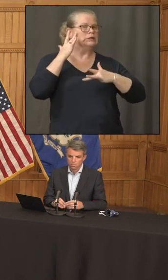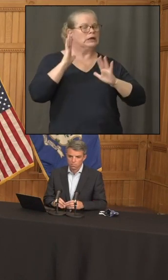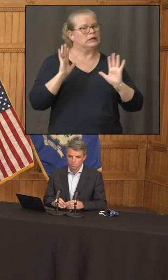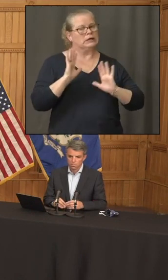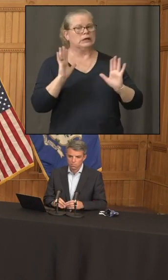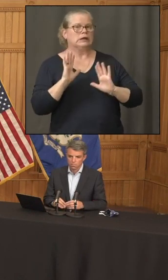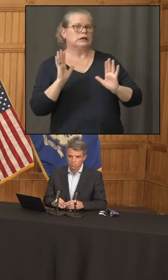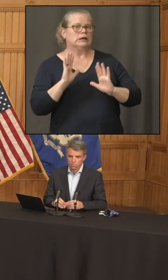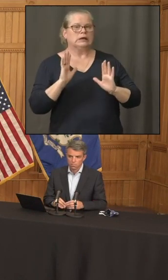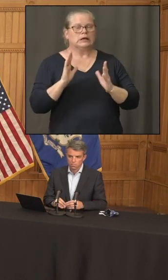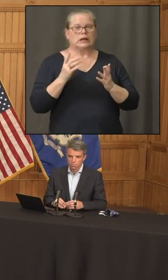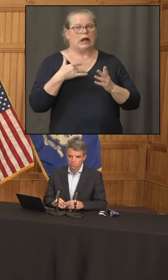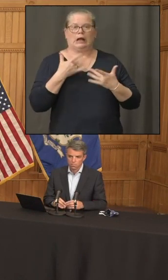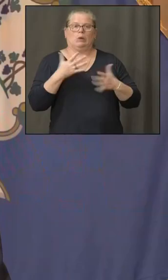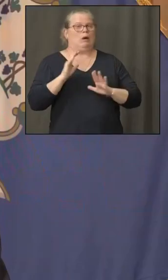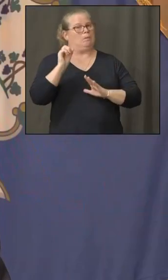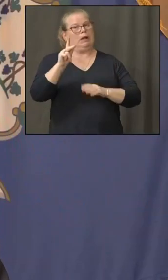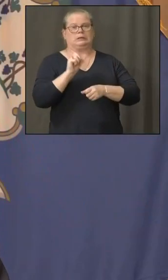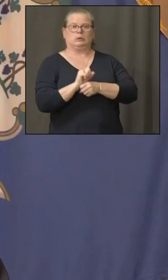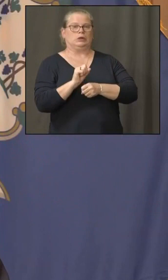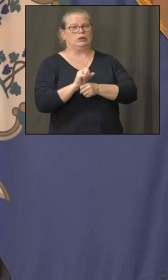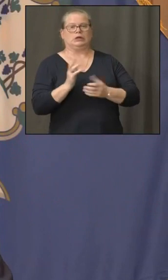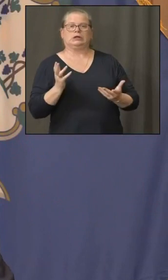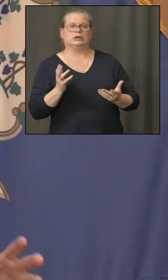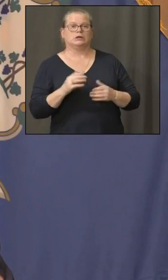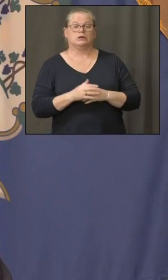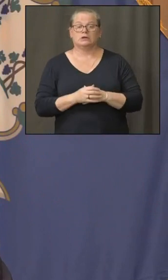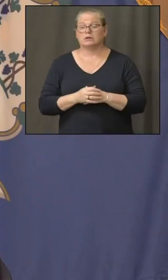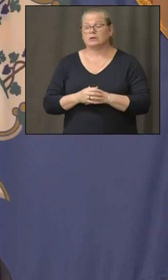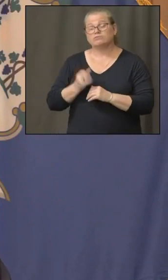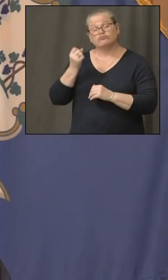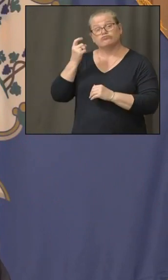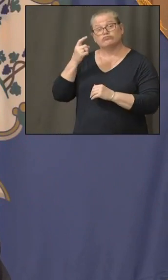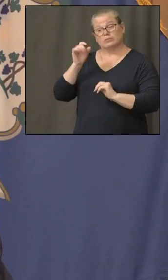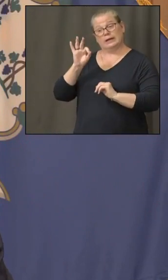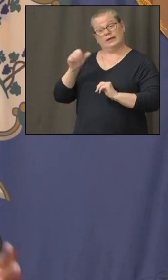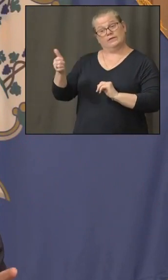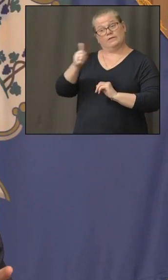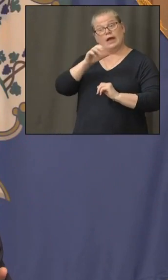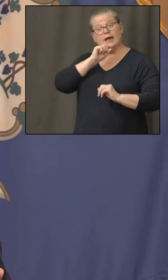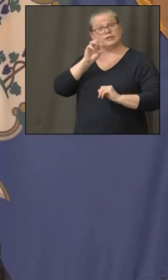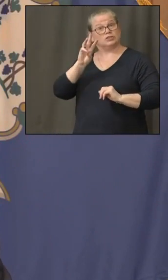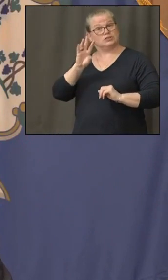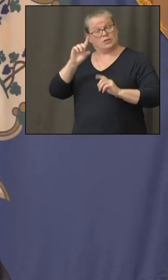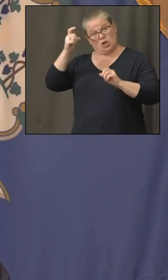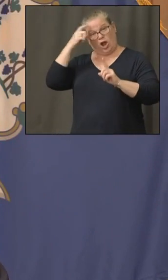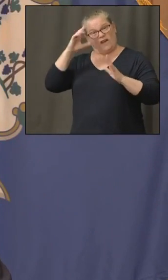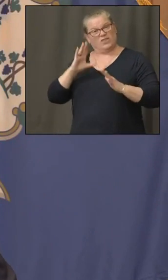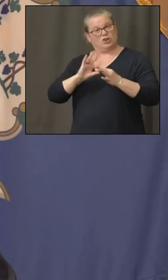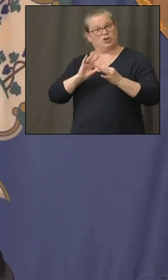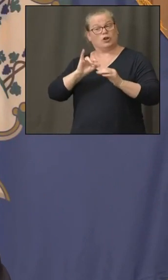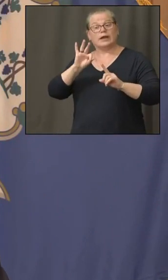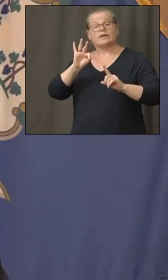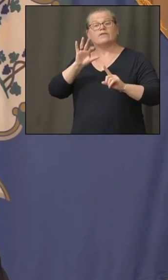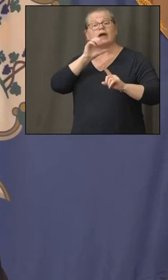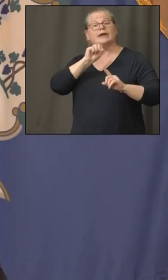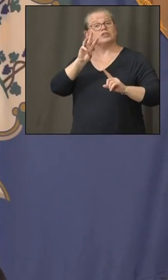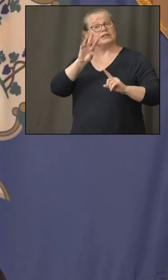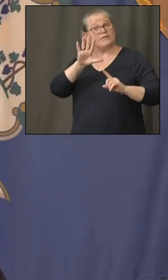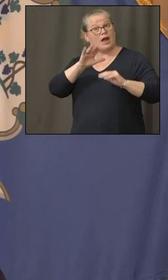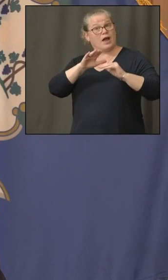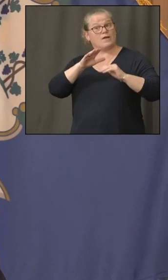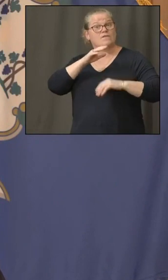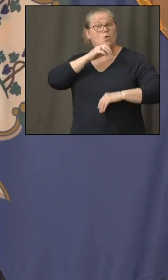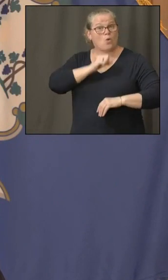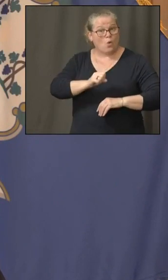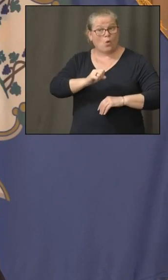instances? If you're over 65 and you're compromised, do not go back to work. If you can't telecommute, we've